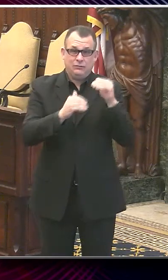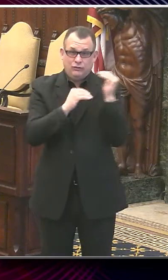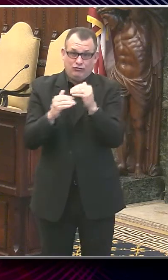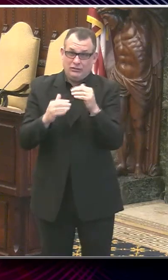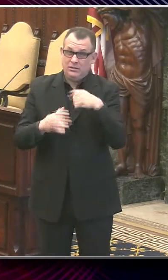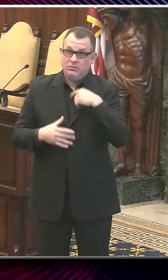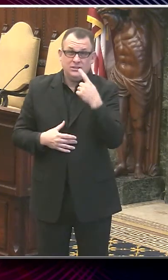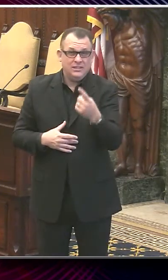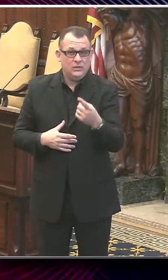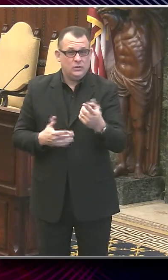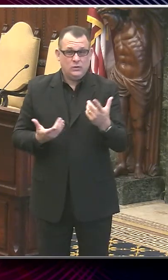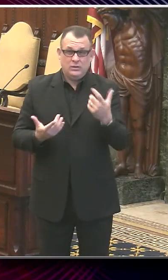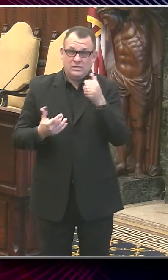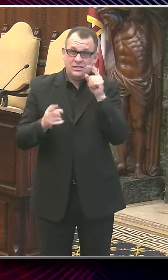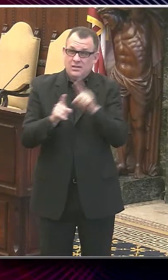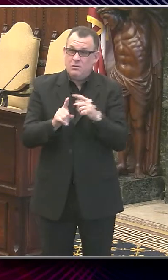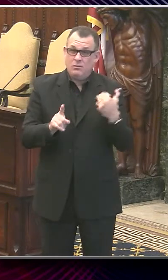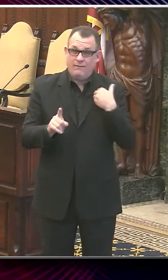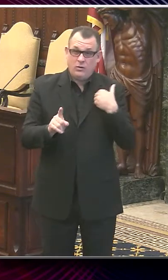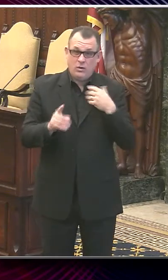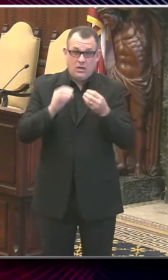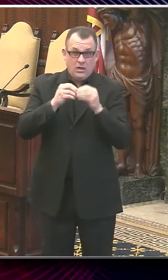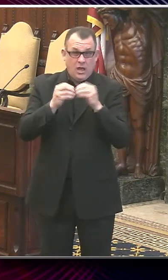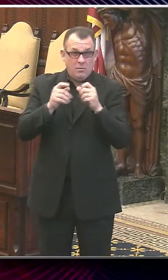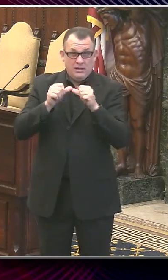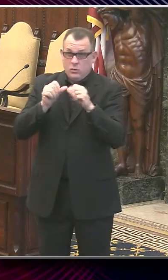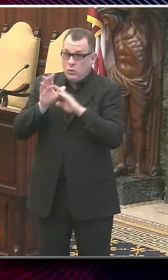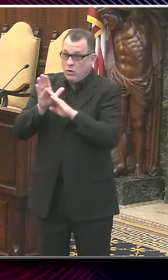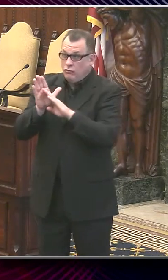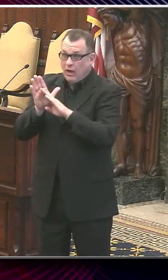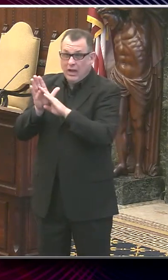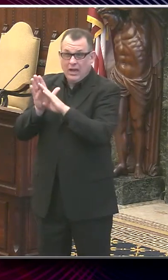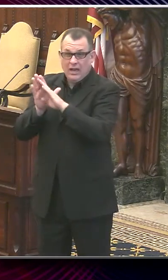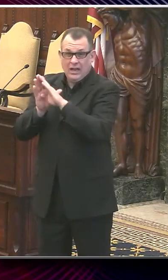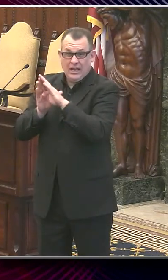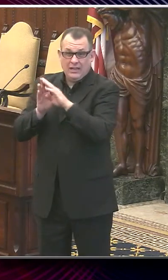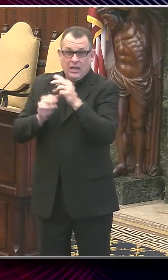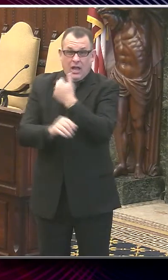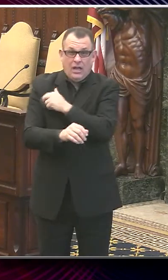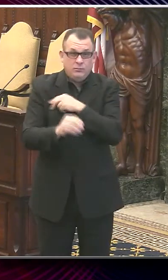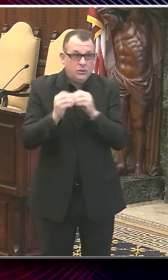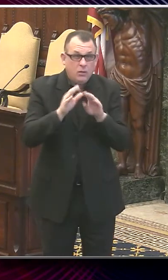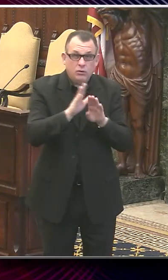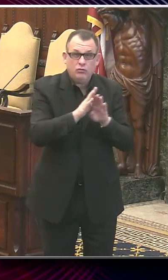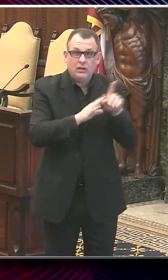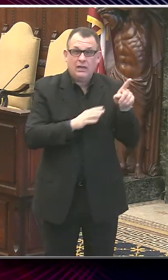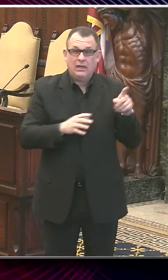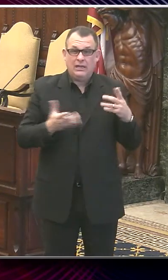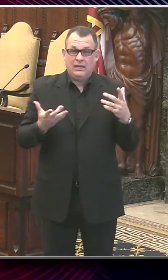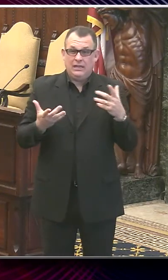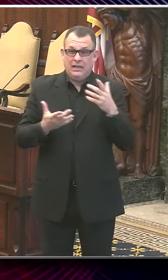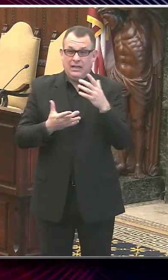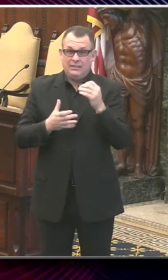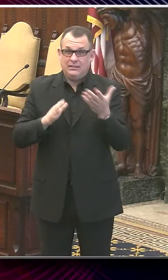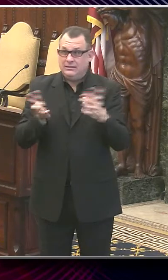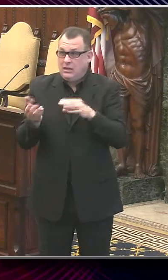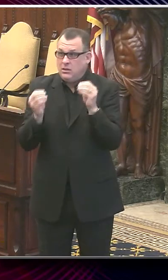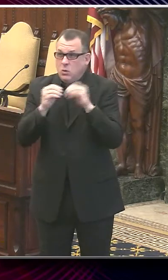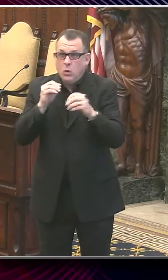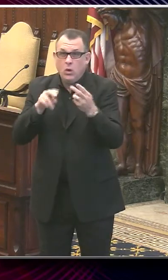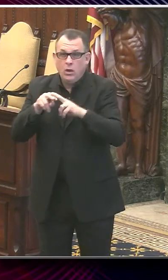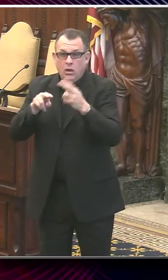as before, if our case rates continue to rise and our hospitalizations continue to rise and our death rates continue to rise, we may have to